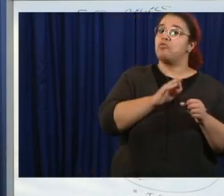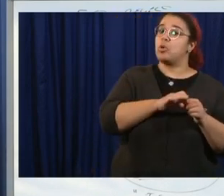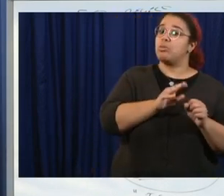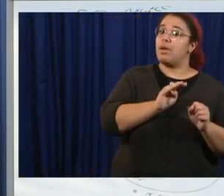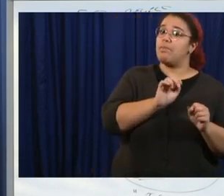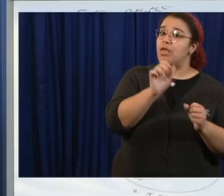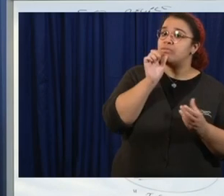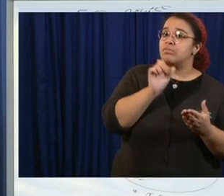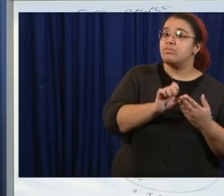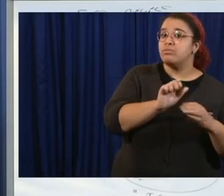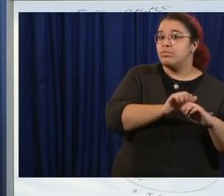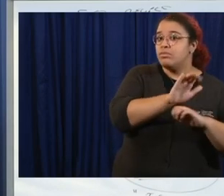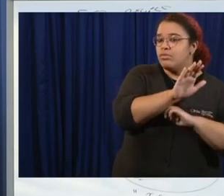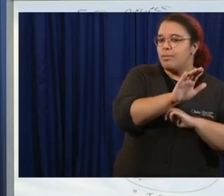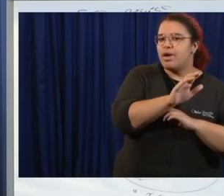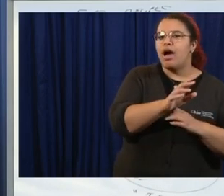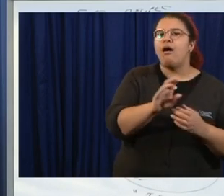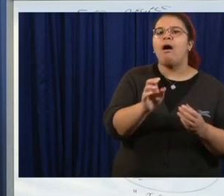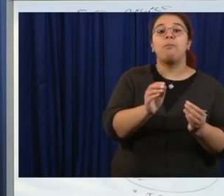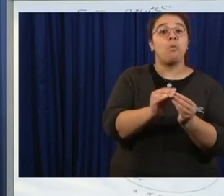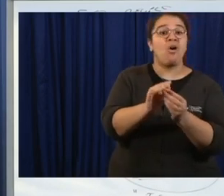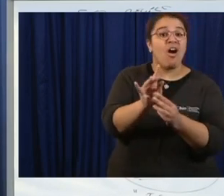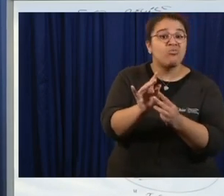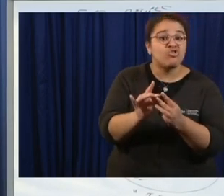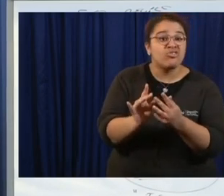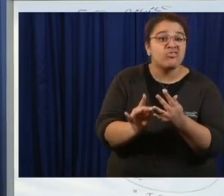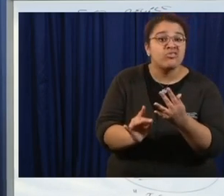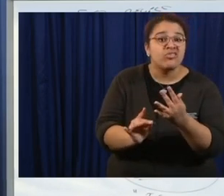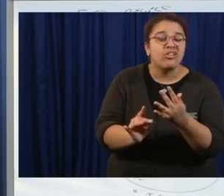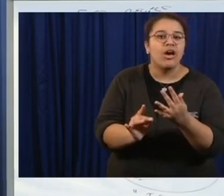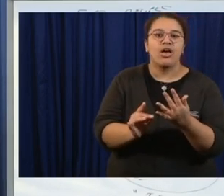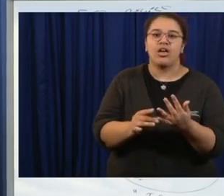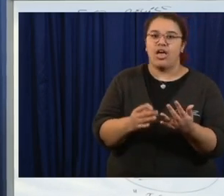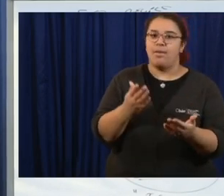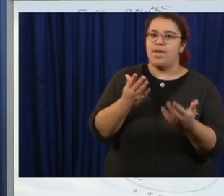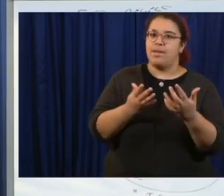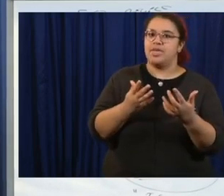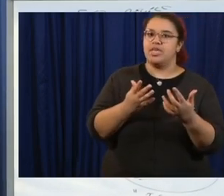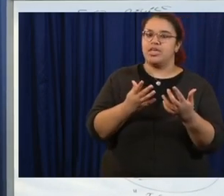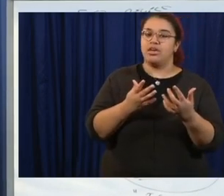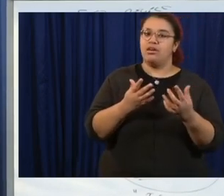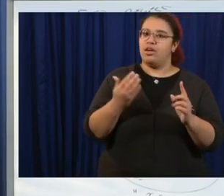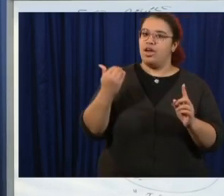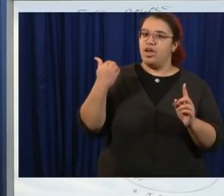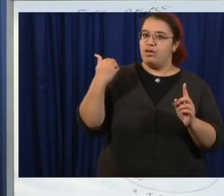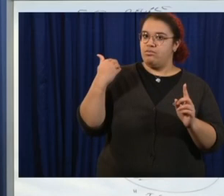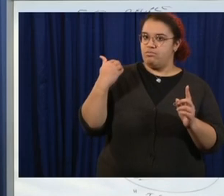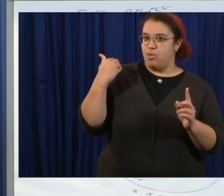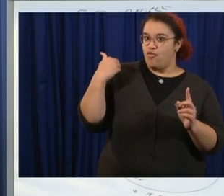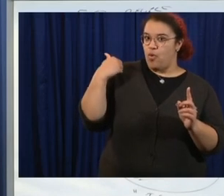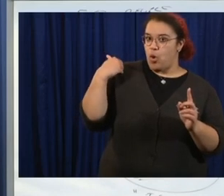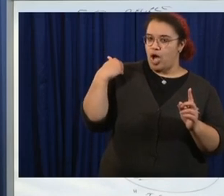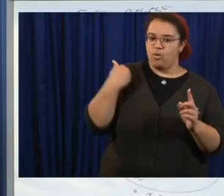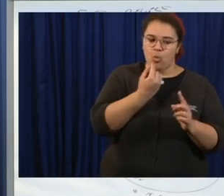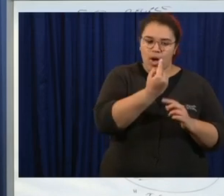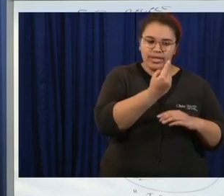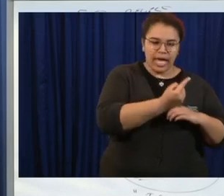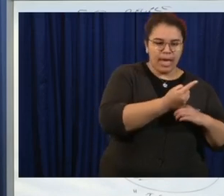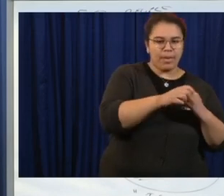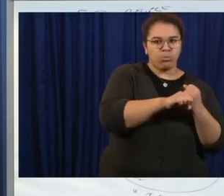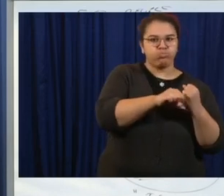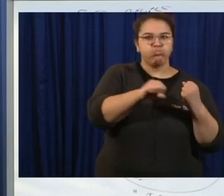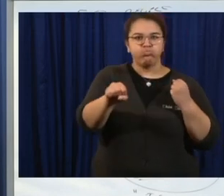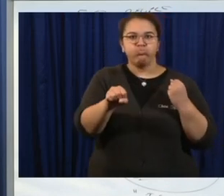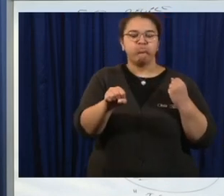B, like having extended the election day by the weekend before, like Saturday and Sunday open up, and having